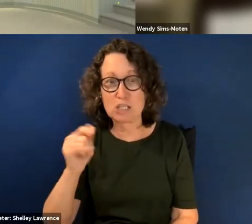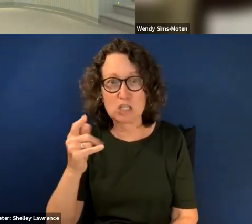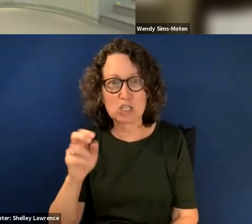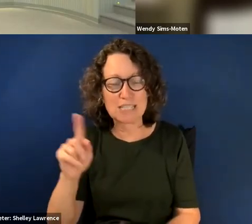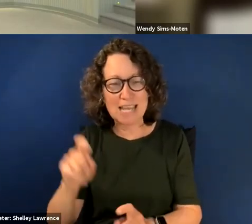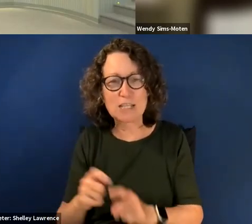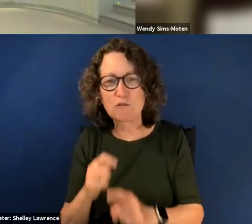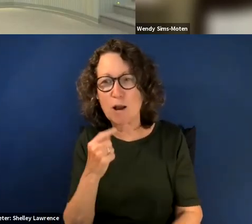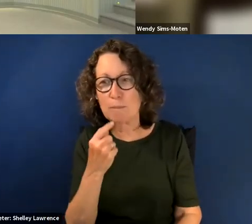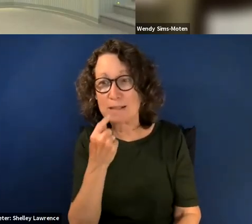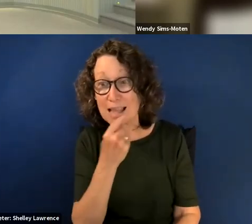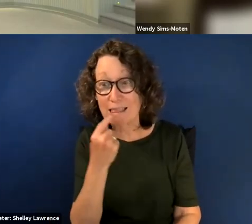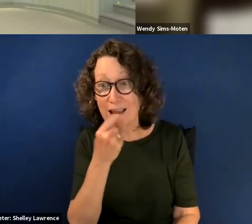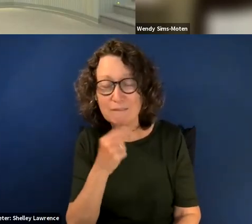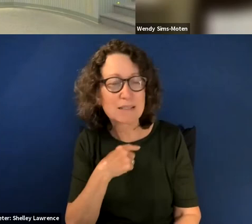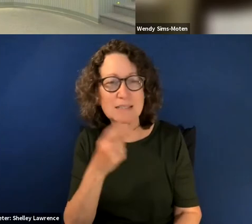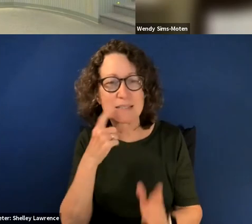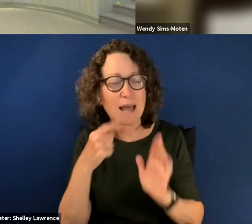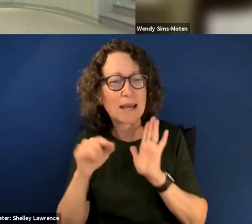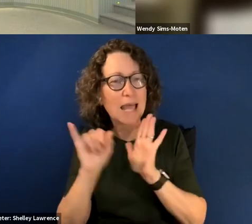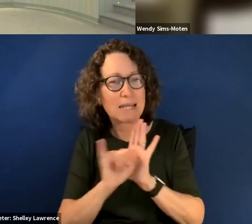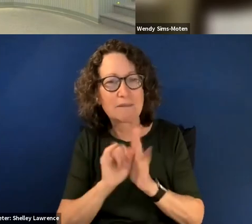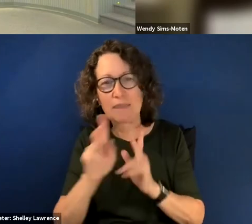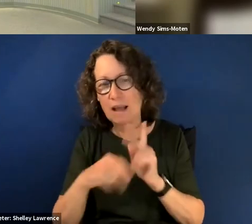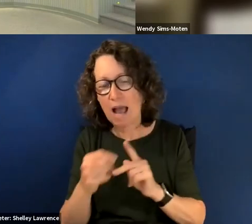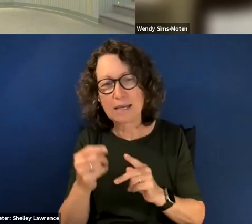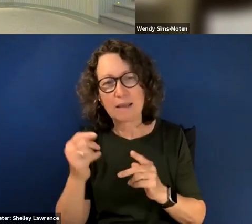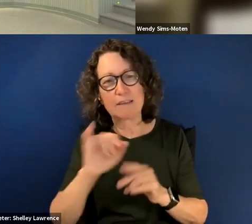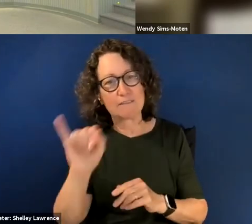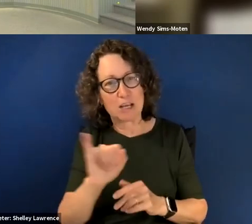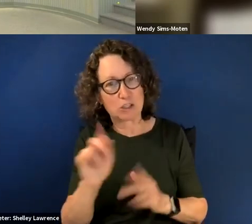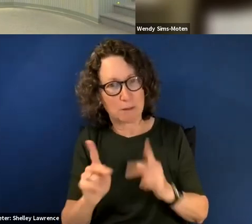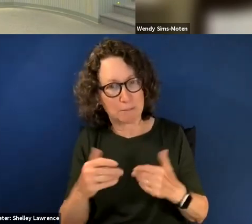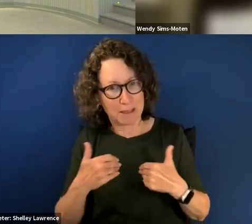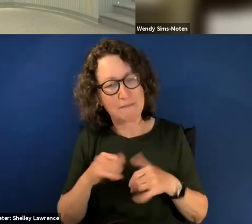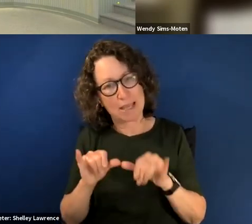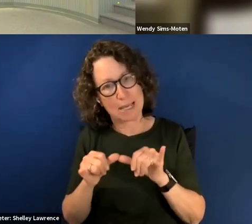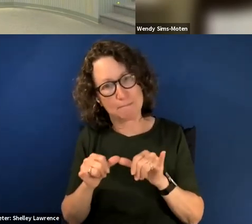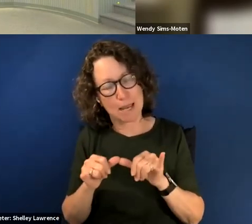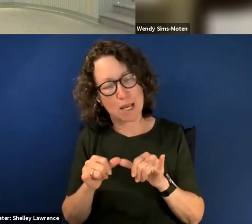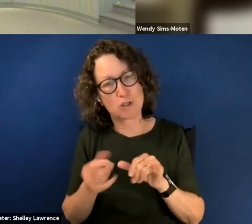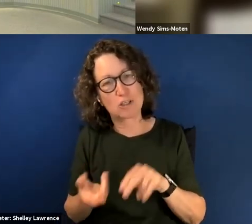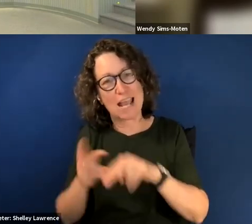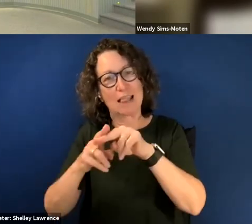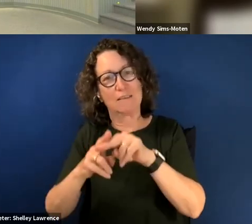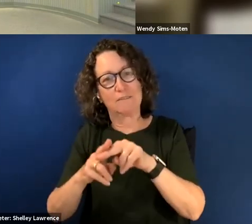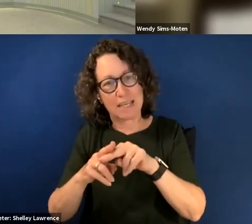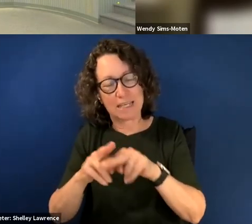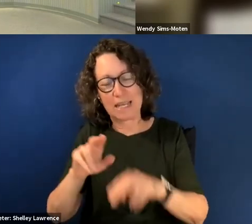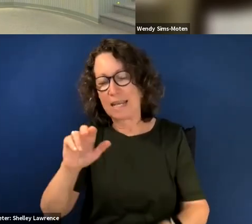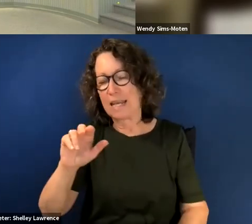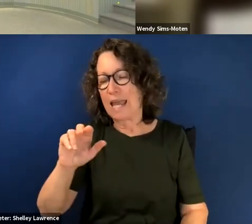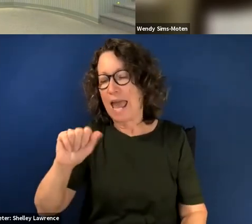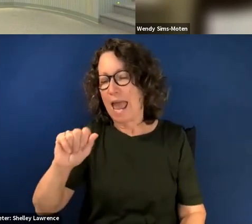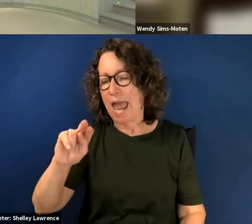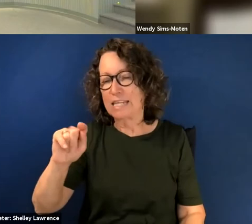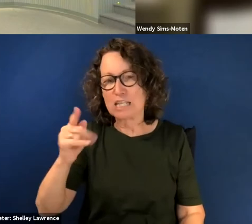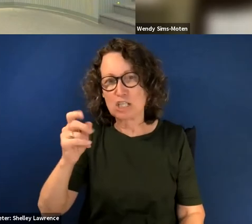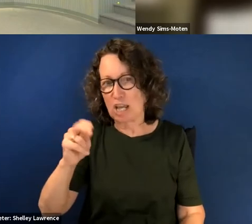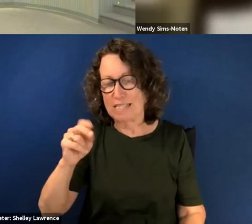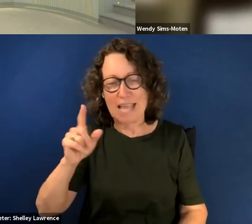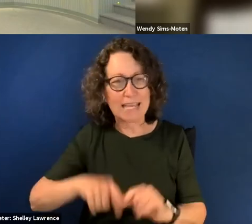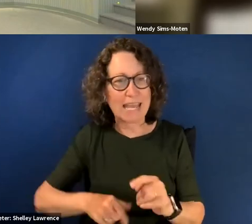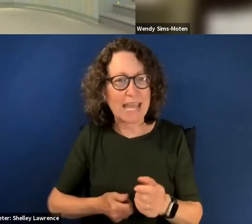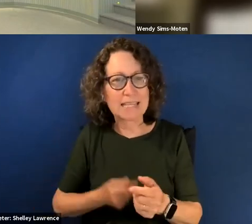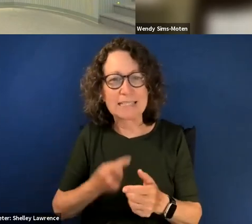saliva does not identify the type of infection people have. It only measures elevated levels of antigens and cannot tell you the